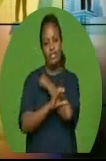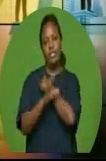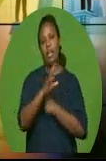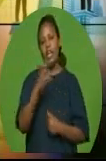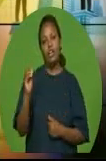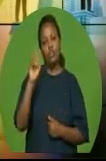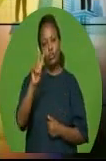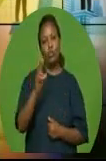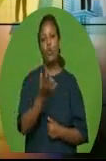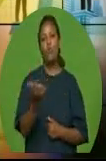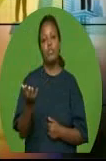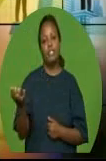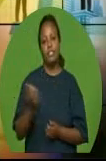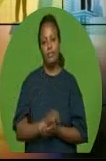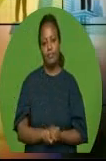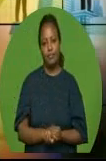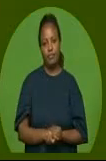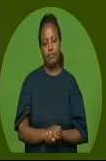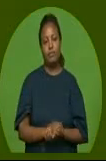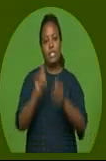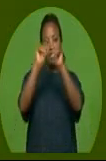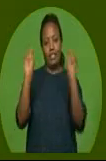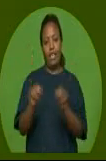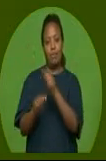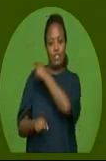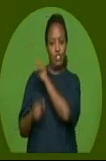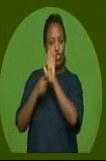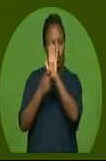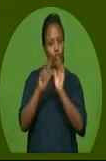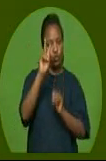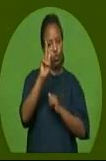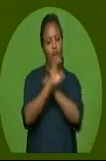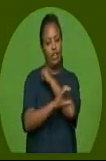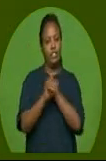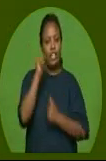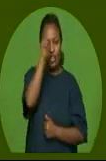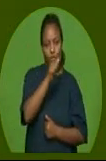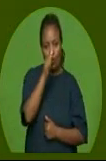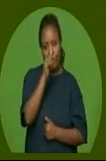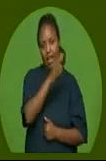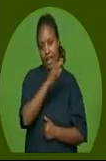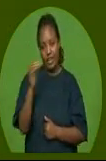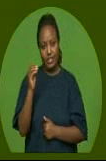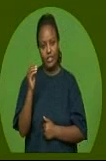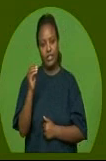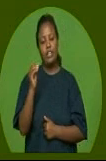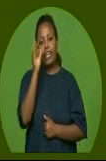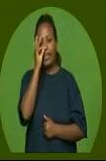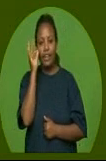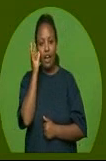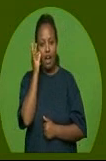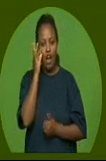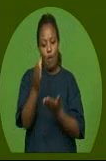two countries and two commodities. The table shows two countries, Ethiopia